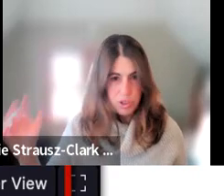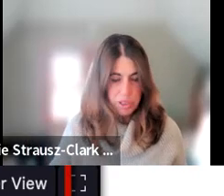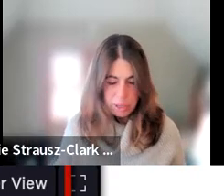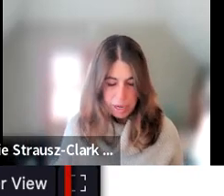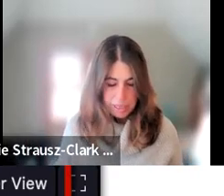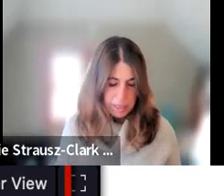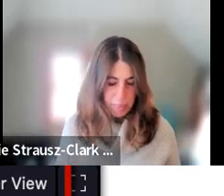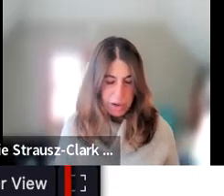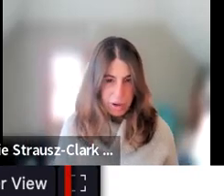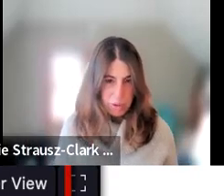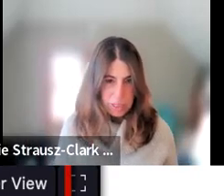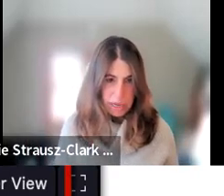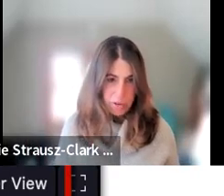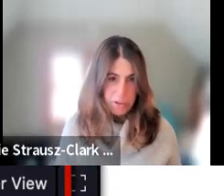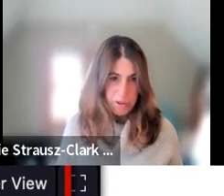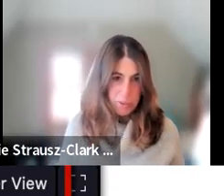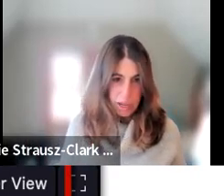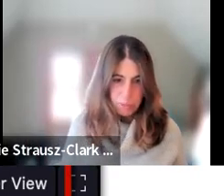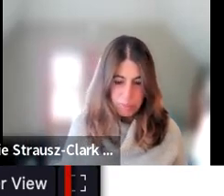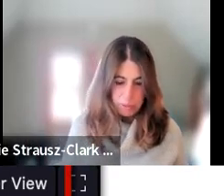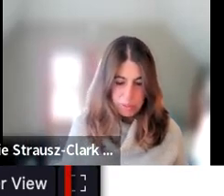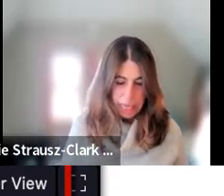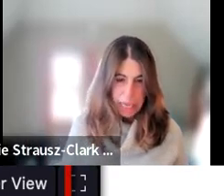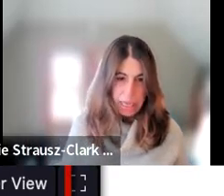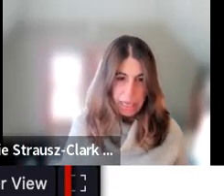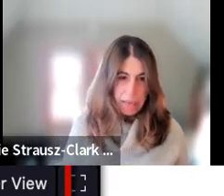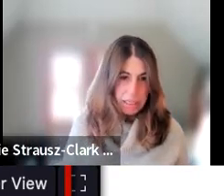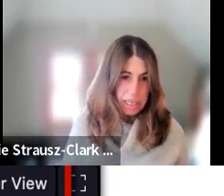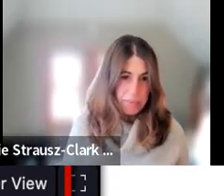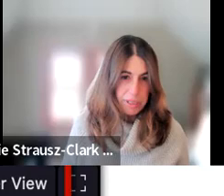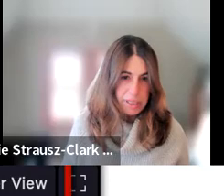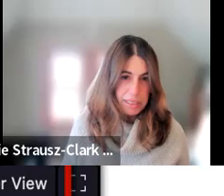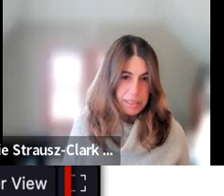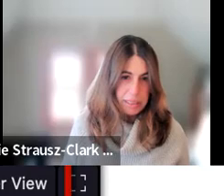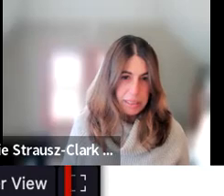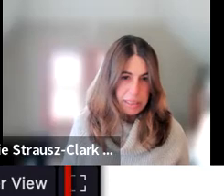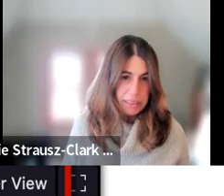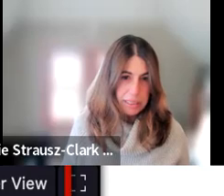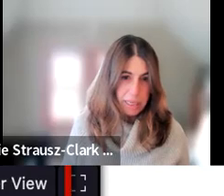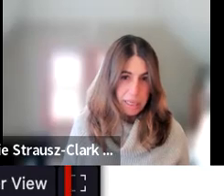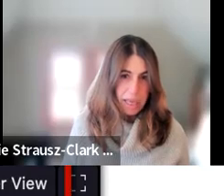of course, just minimizes the background noise and interference when other people are speaking. Click ahead, please.